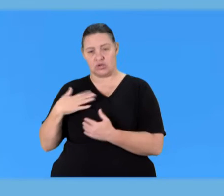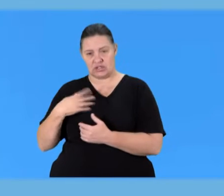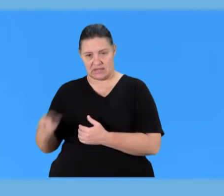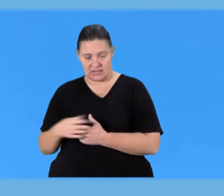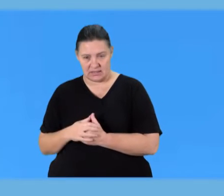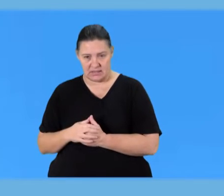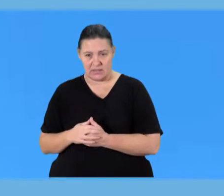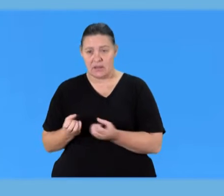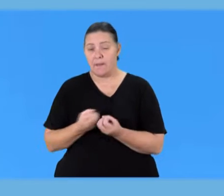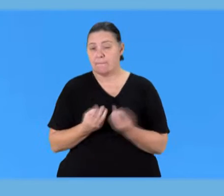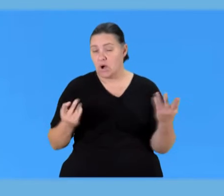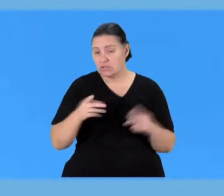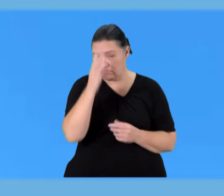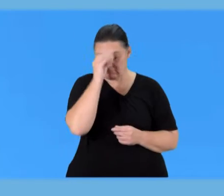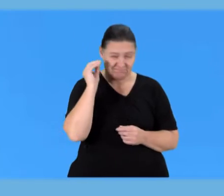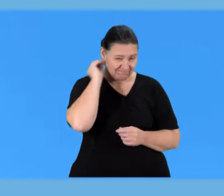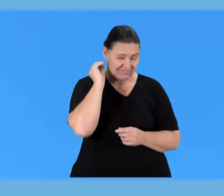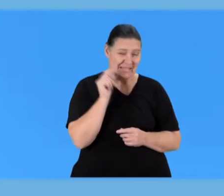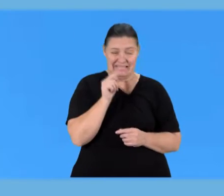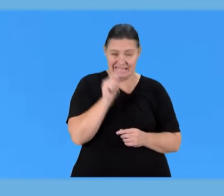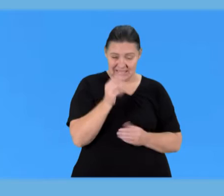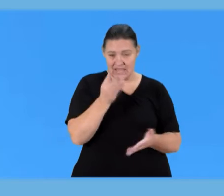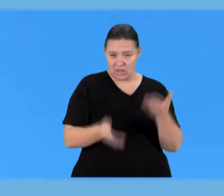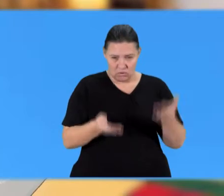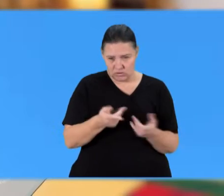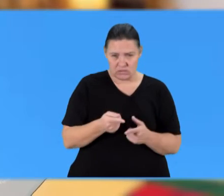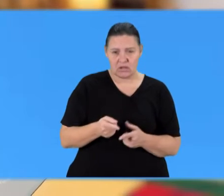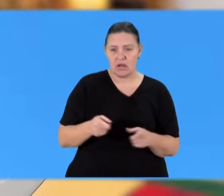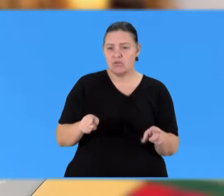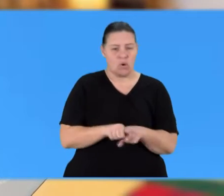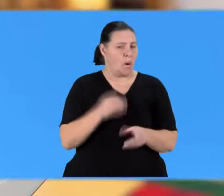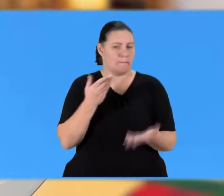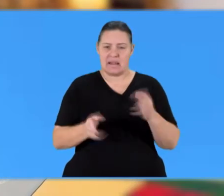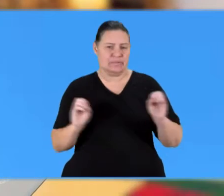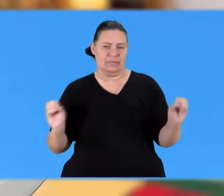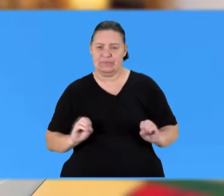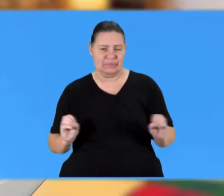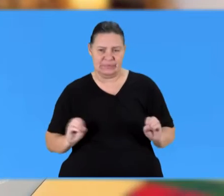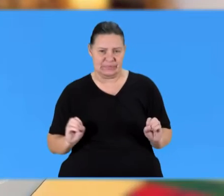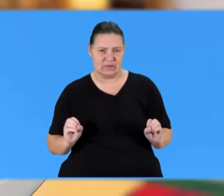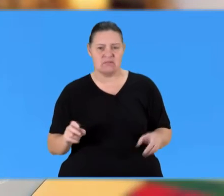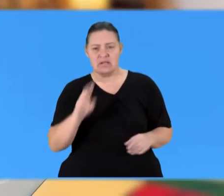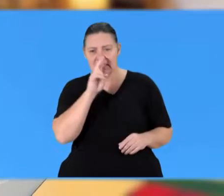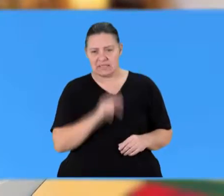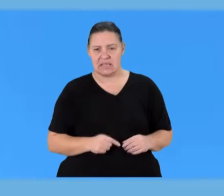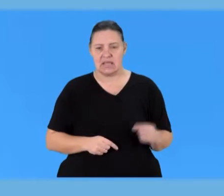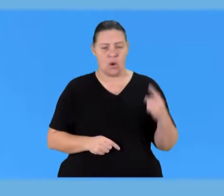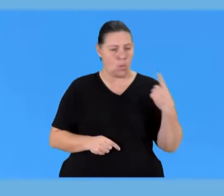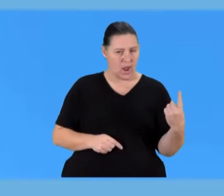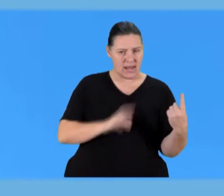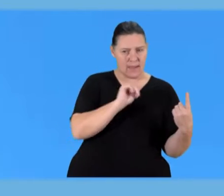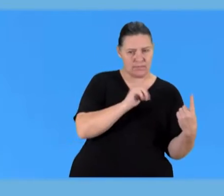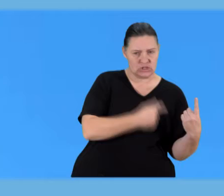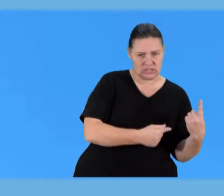Mg and our oxygen. And we also need to note that this equation is also not balanced. We can see that we